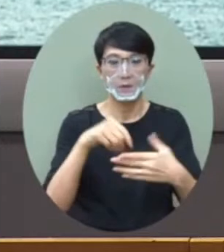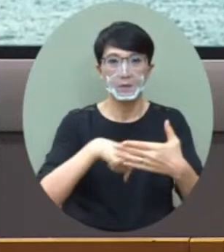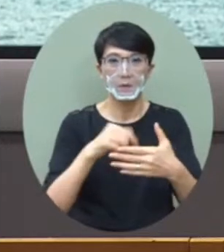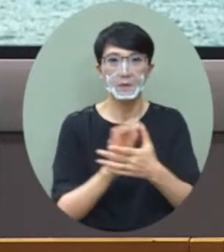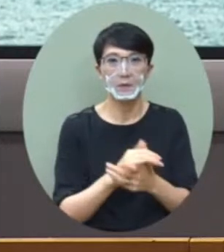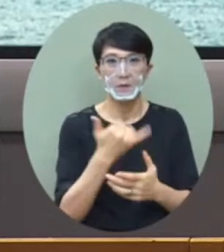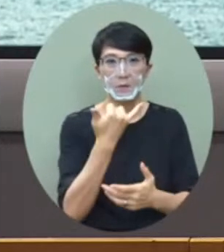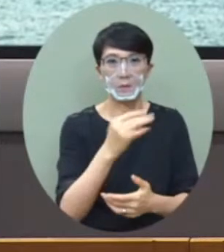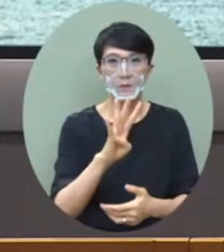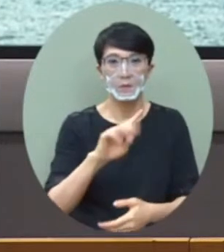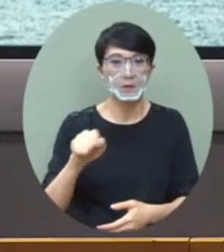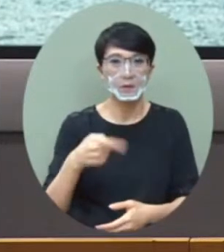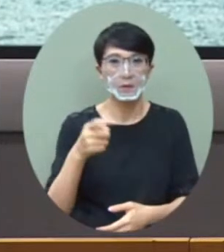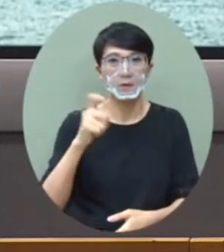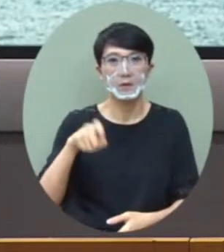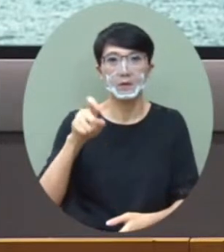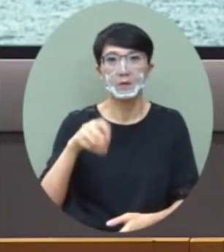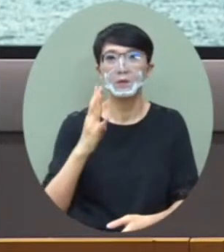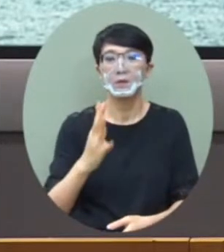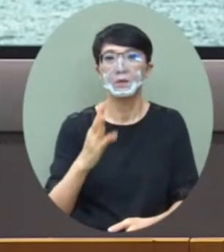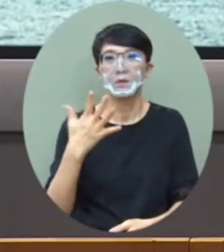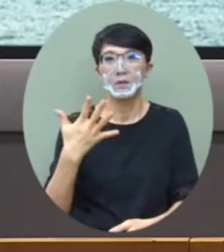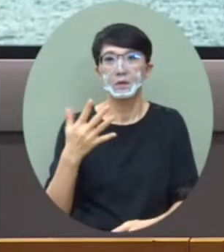962,581 cases.